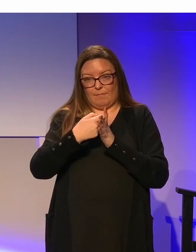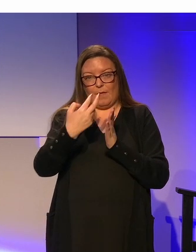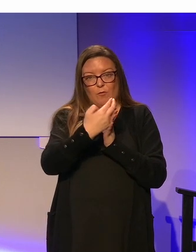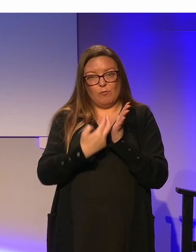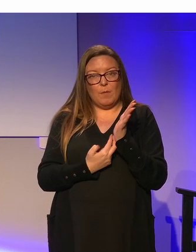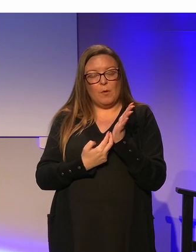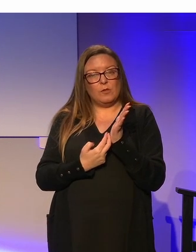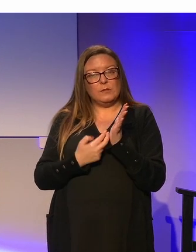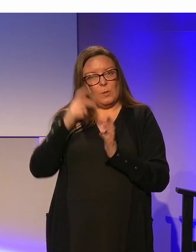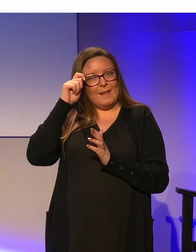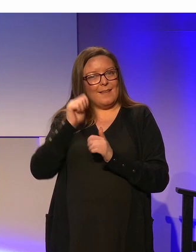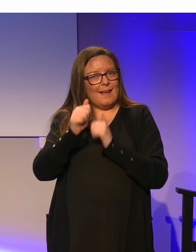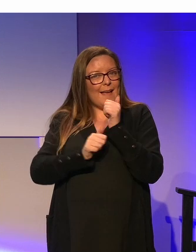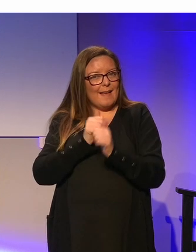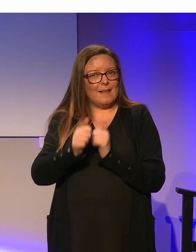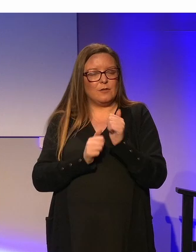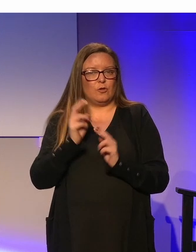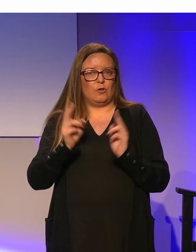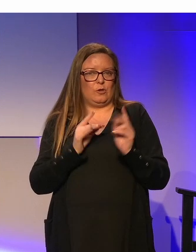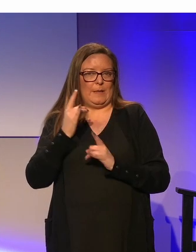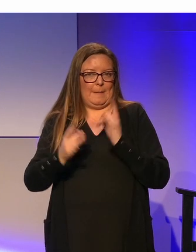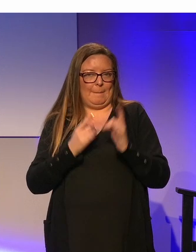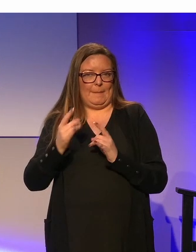the action should be.